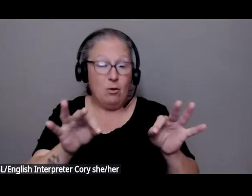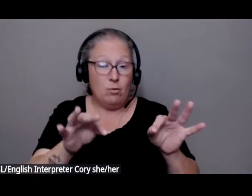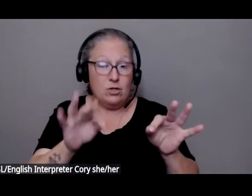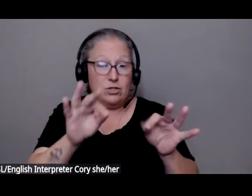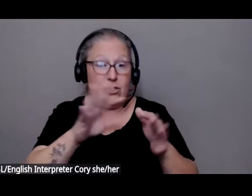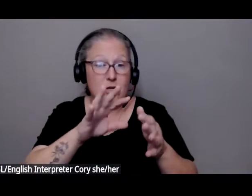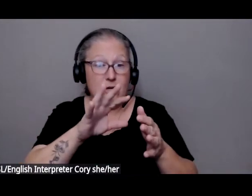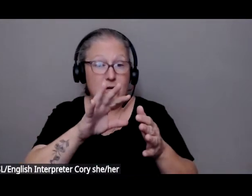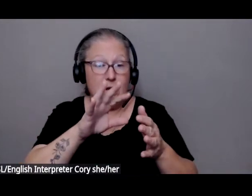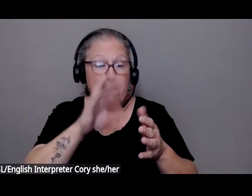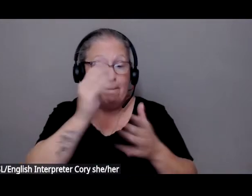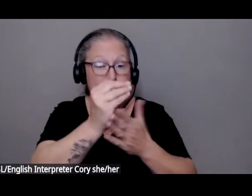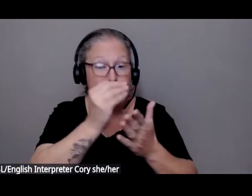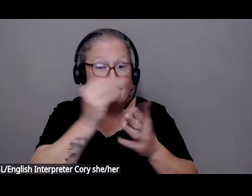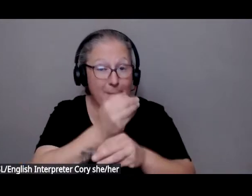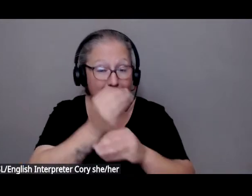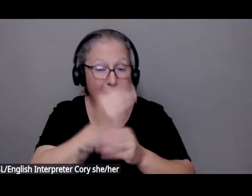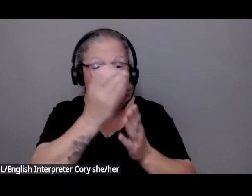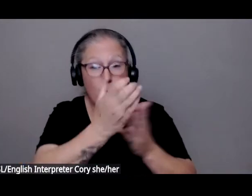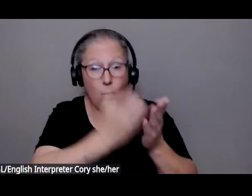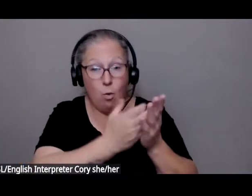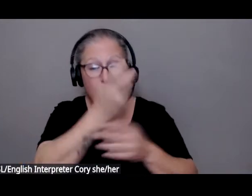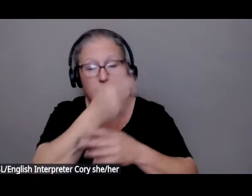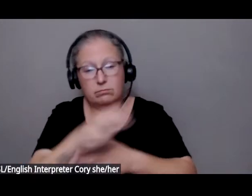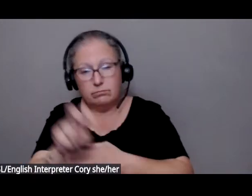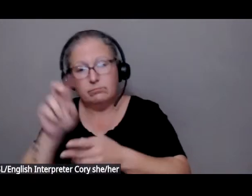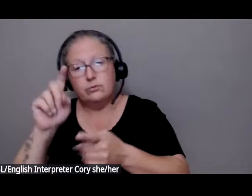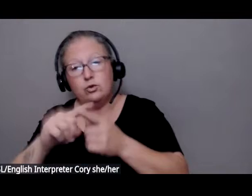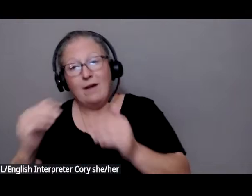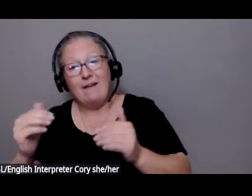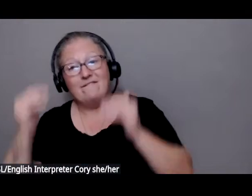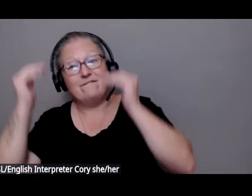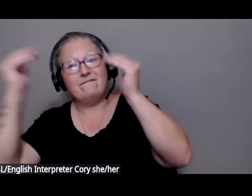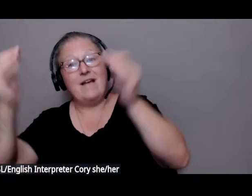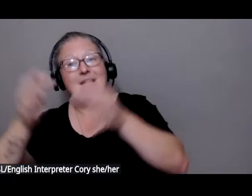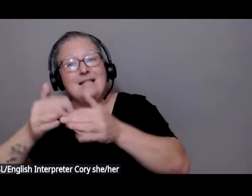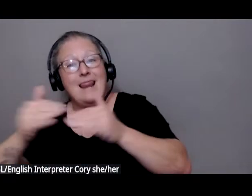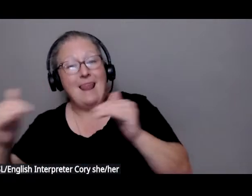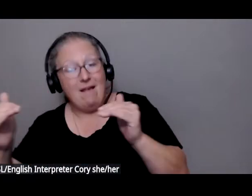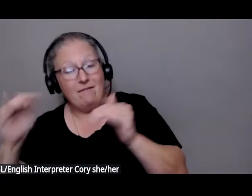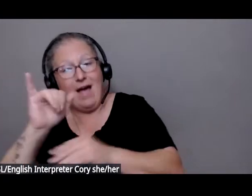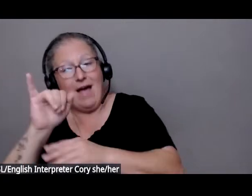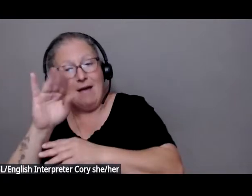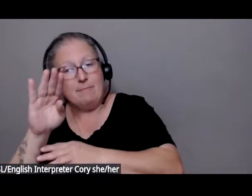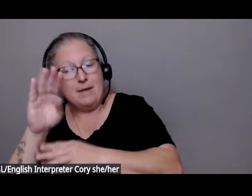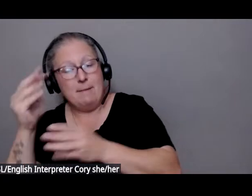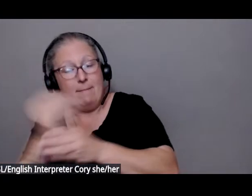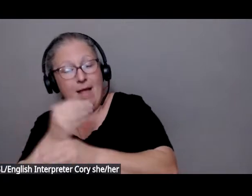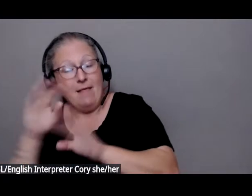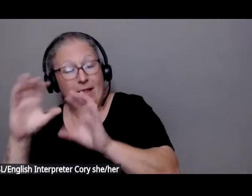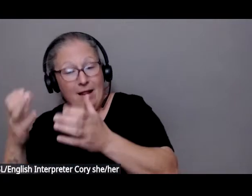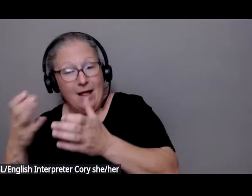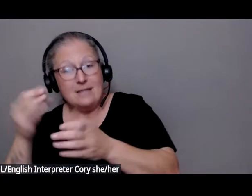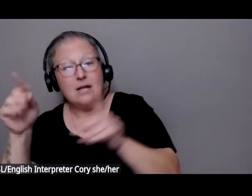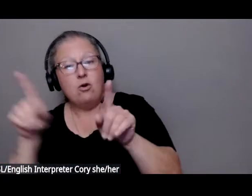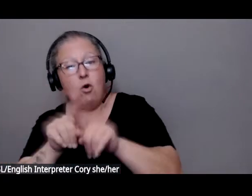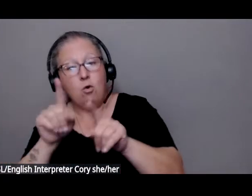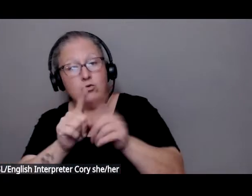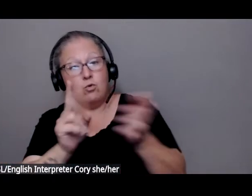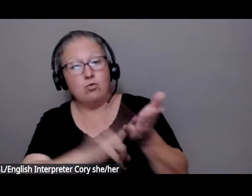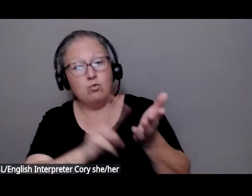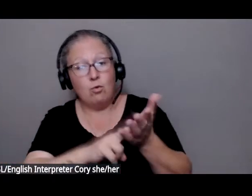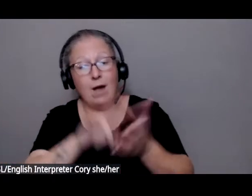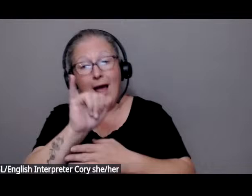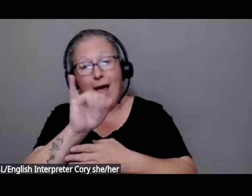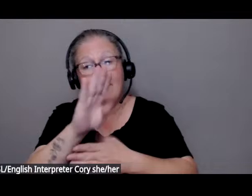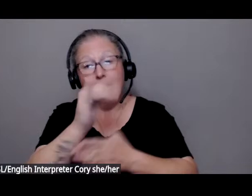math courses into our advanced level IB math classes, and also enroll in our IB